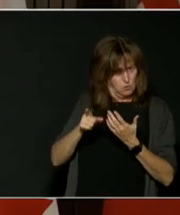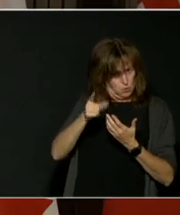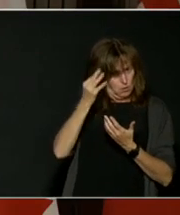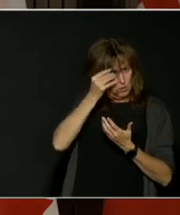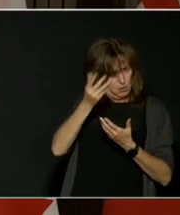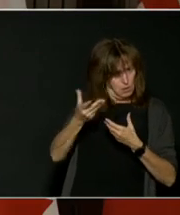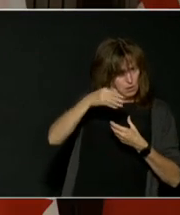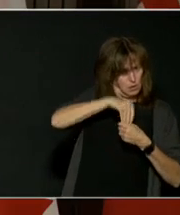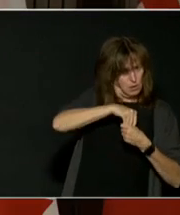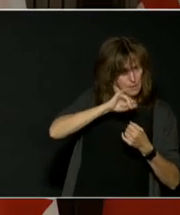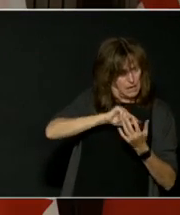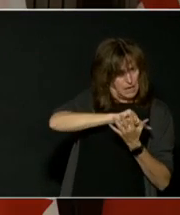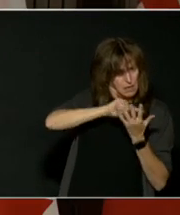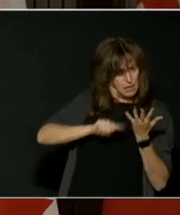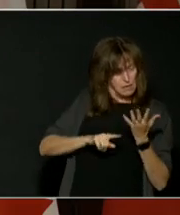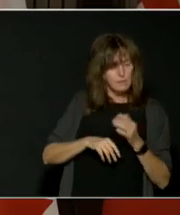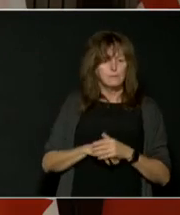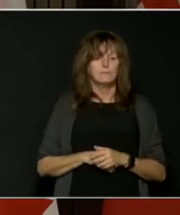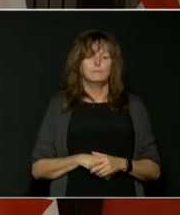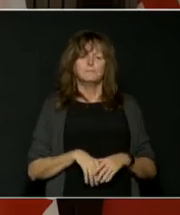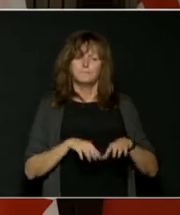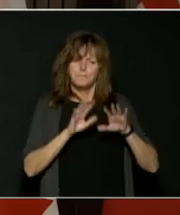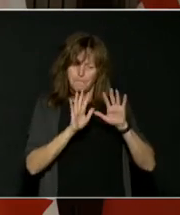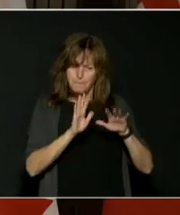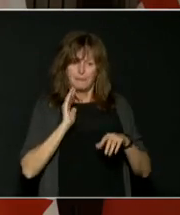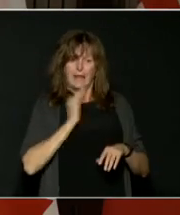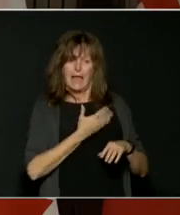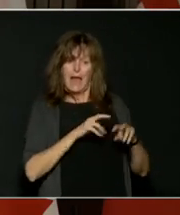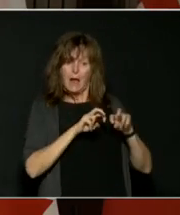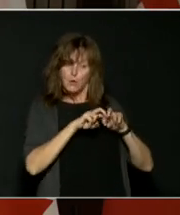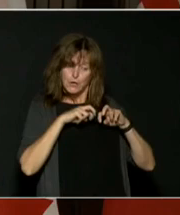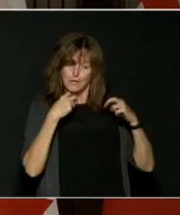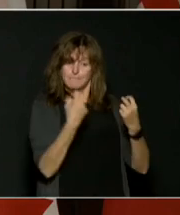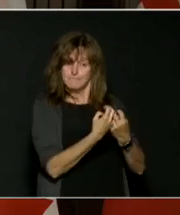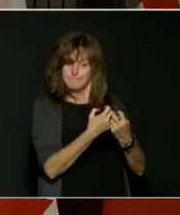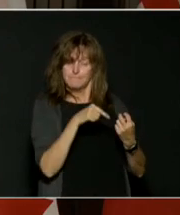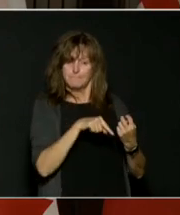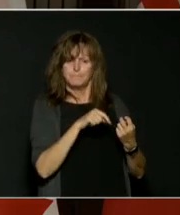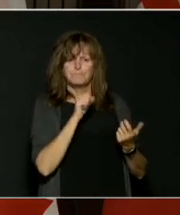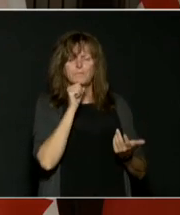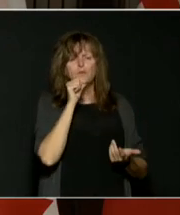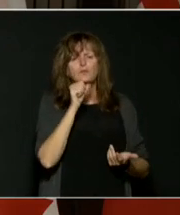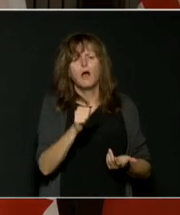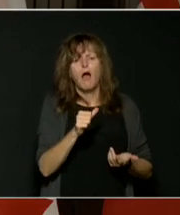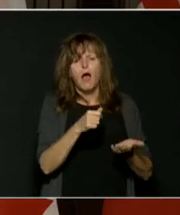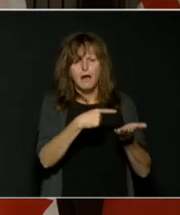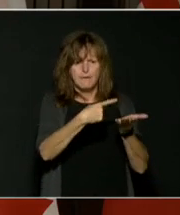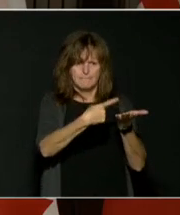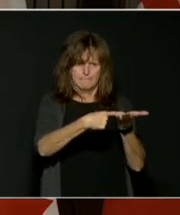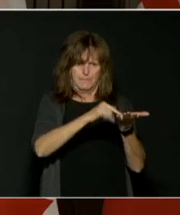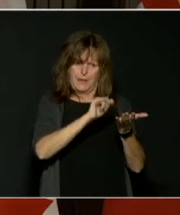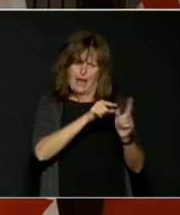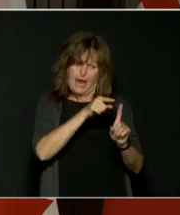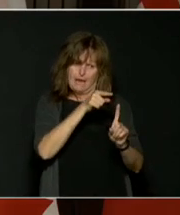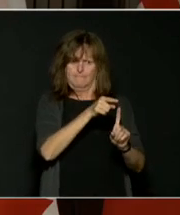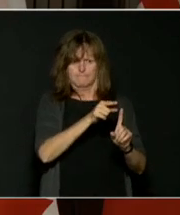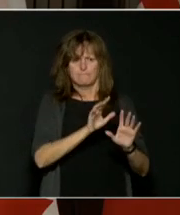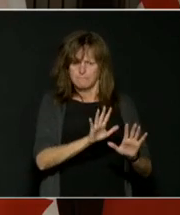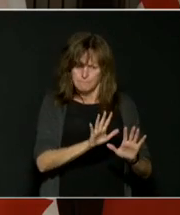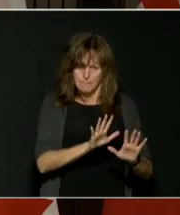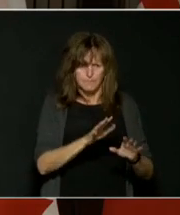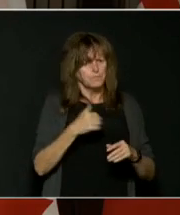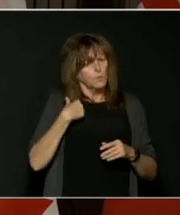hasn't specifically looked at that, but we are certainly aware of that. And Dr. Huyer may want to speak to